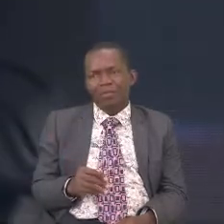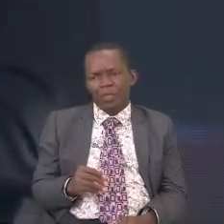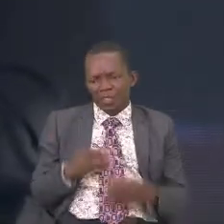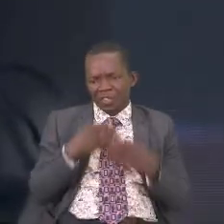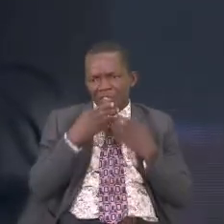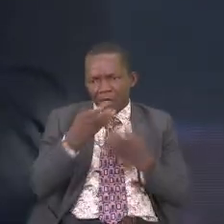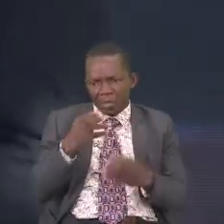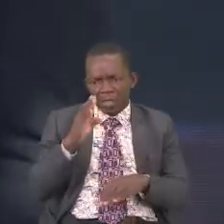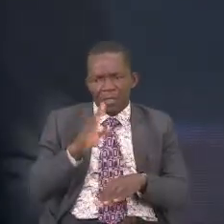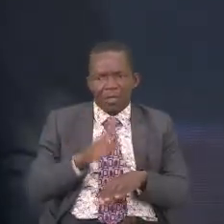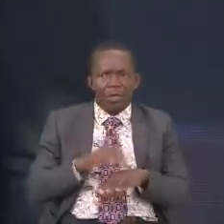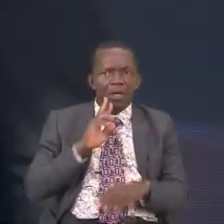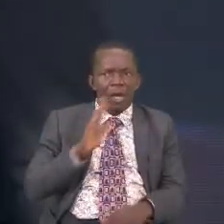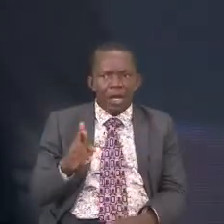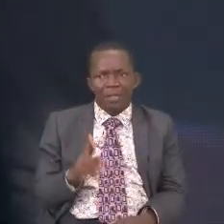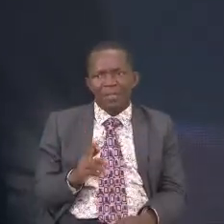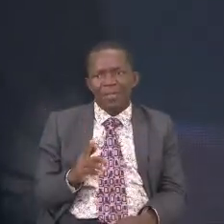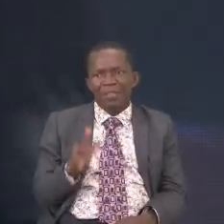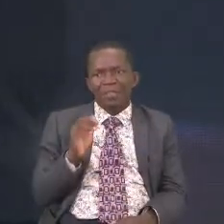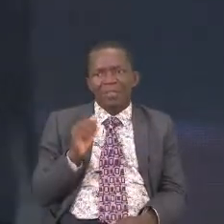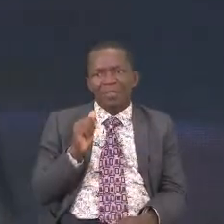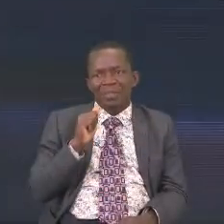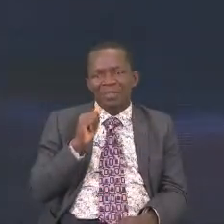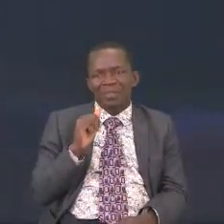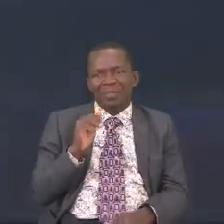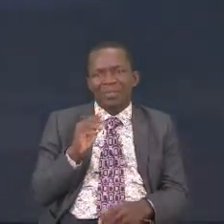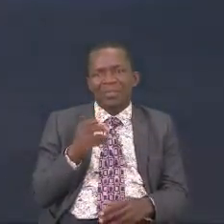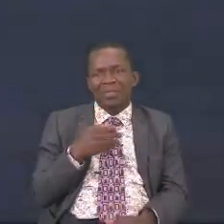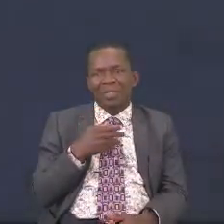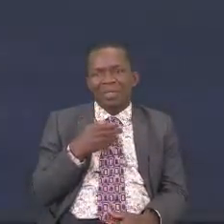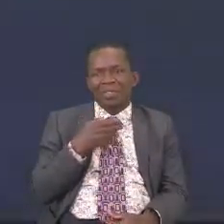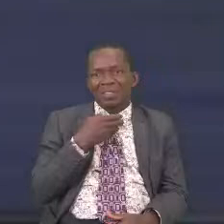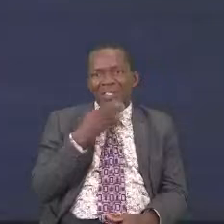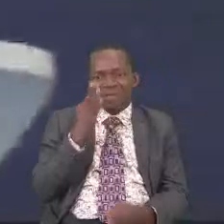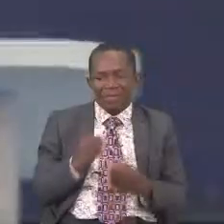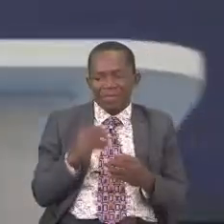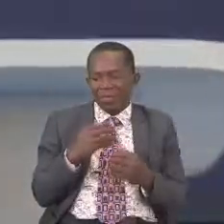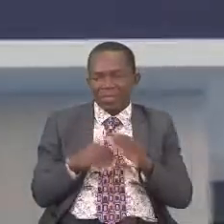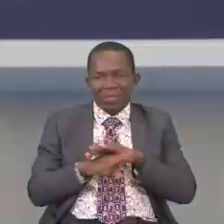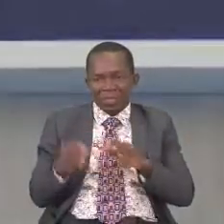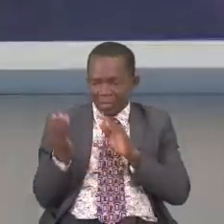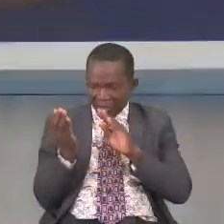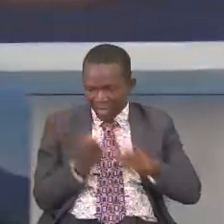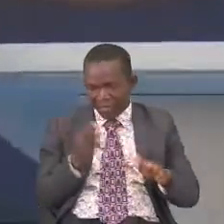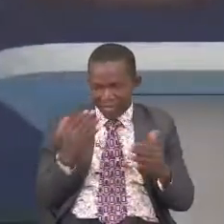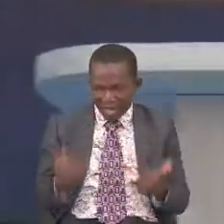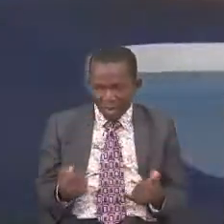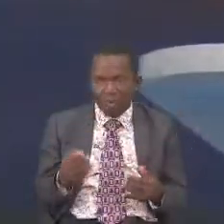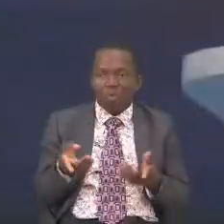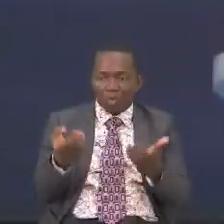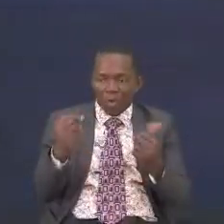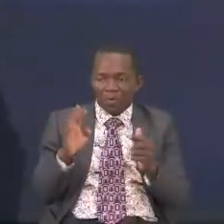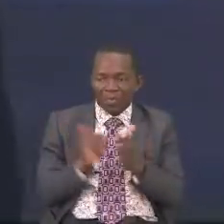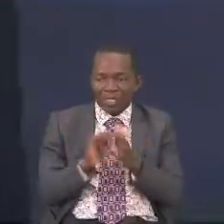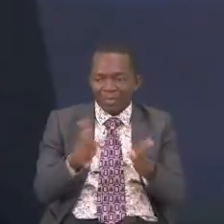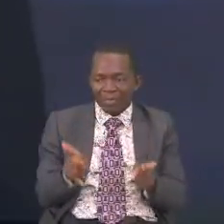shouted and said, "Leave town. If you don't, we'll come to the square. That is the